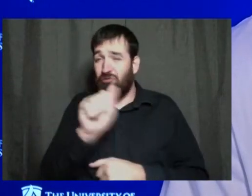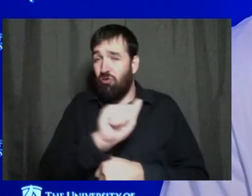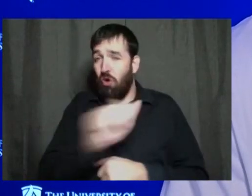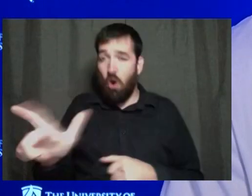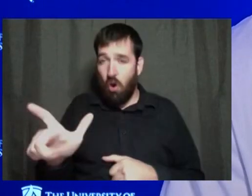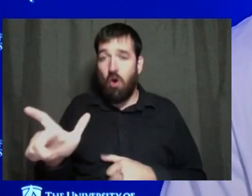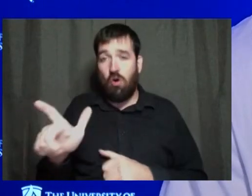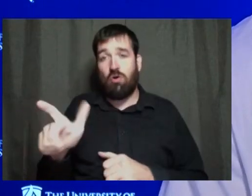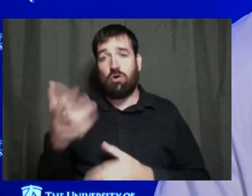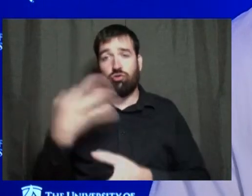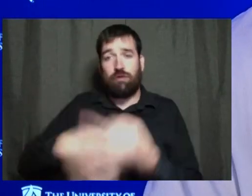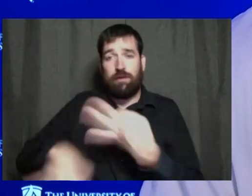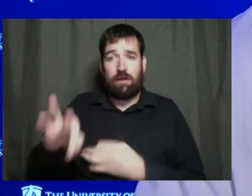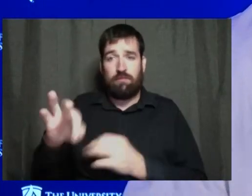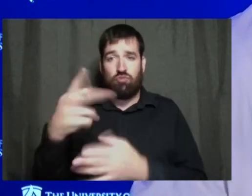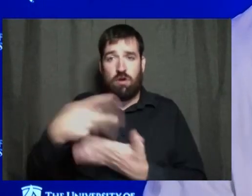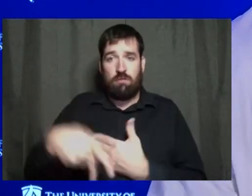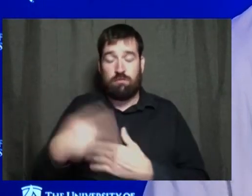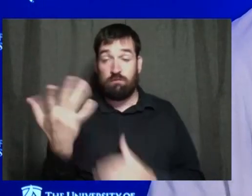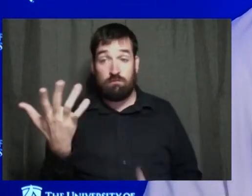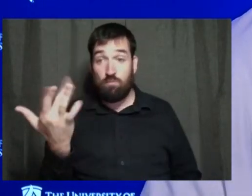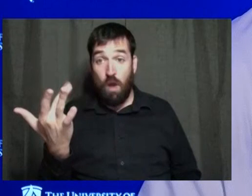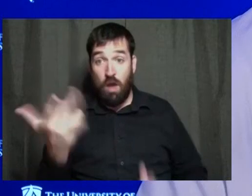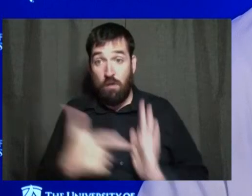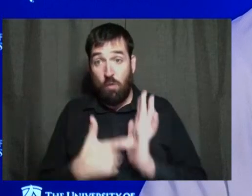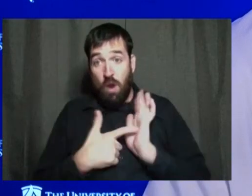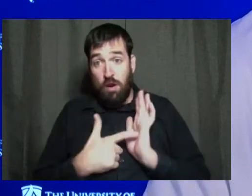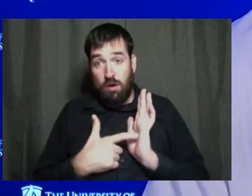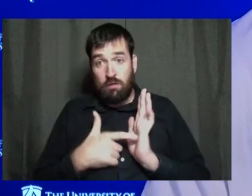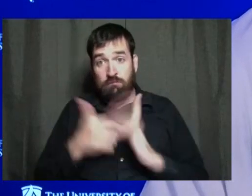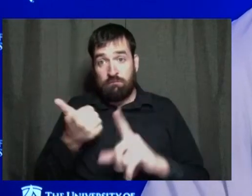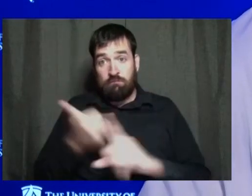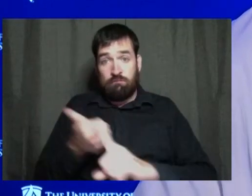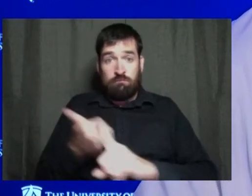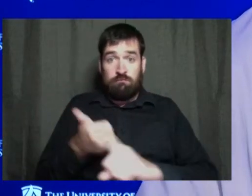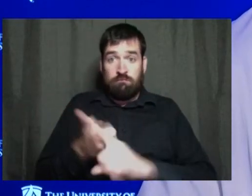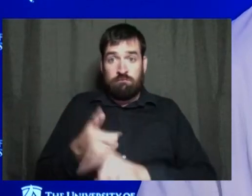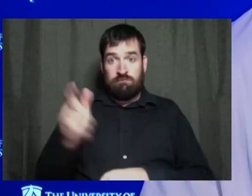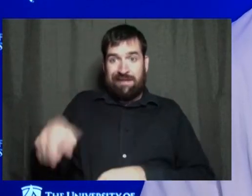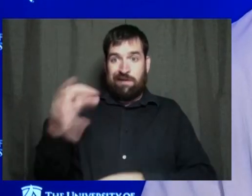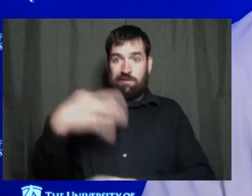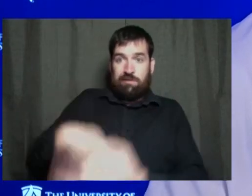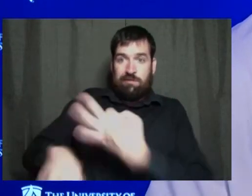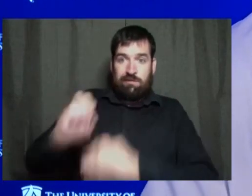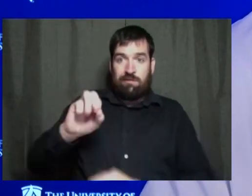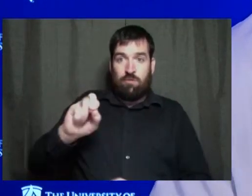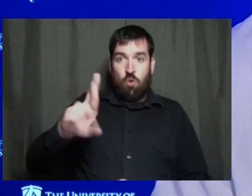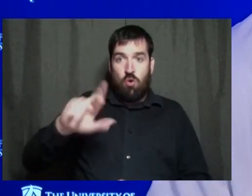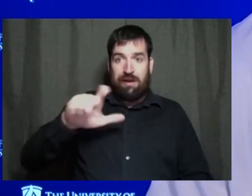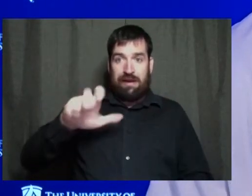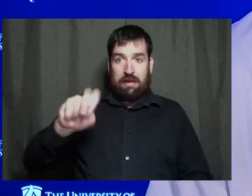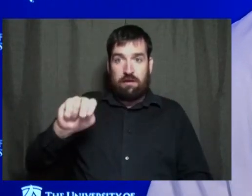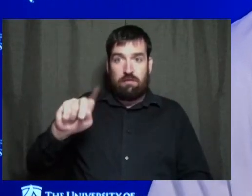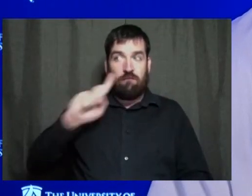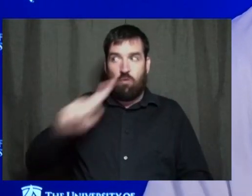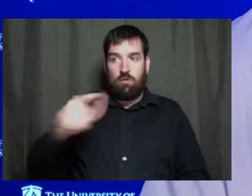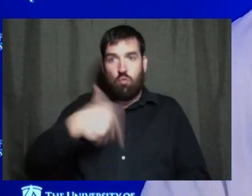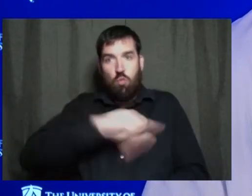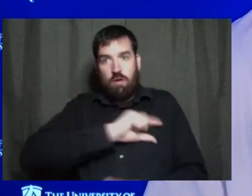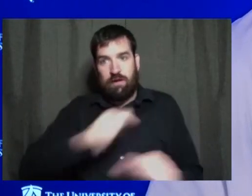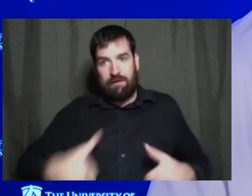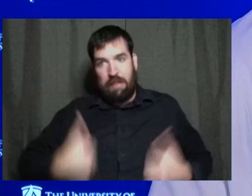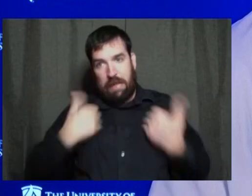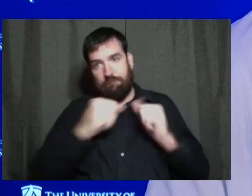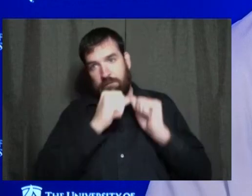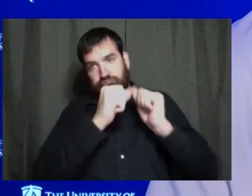And why is that? Because you needing an organ is to continue having a quality of life and to continue living. It